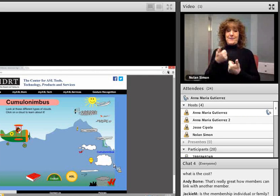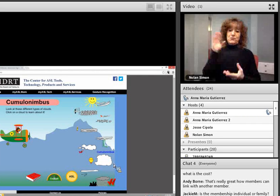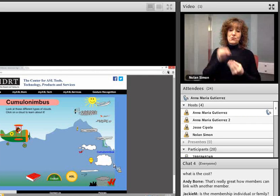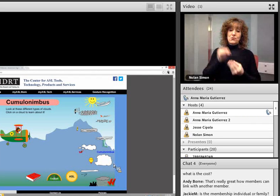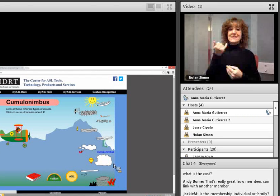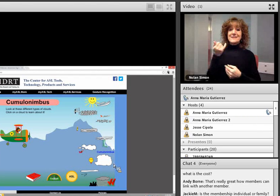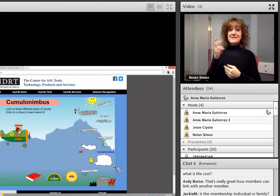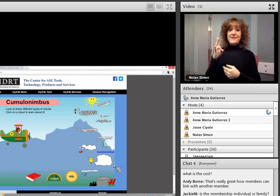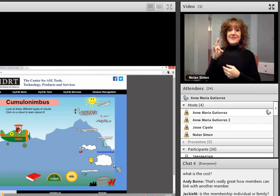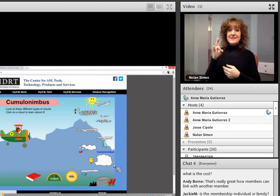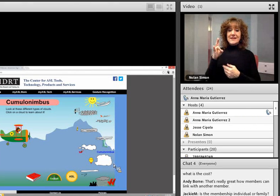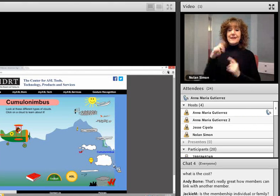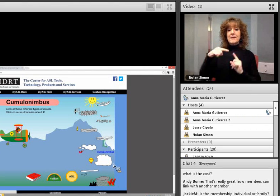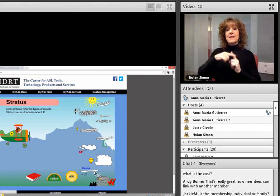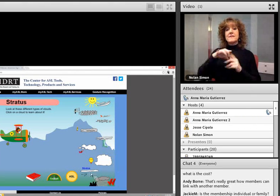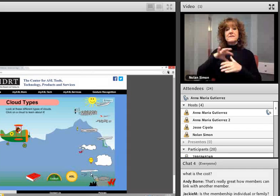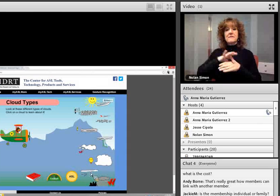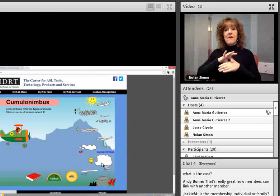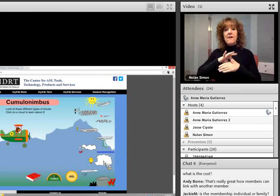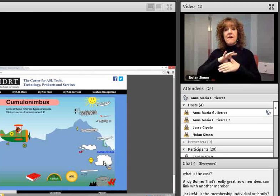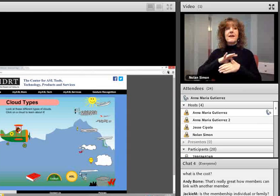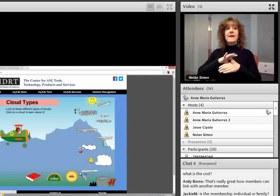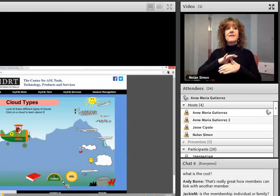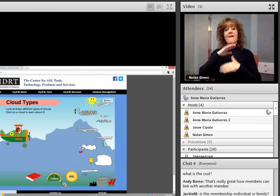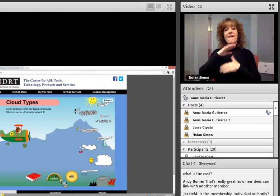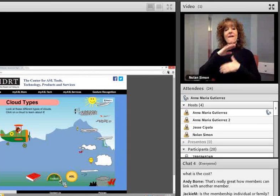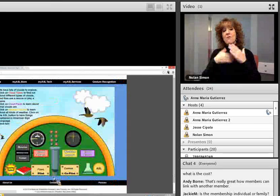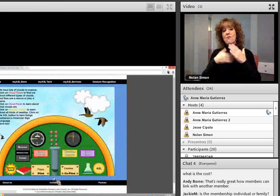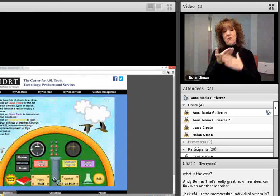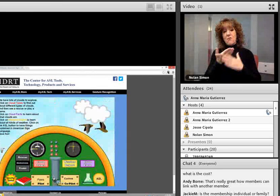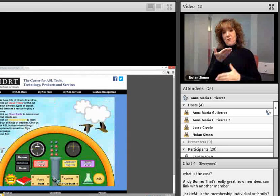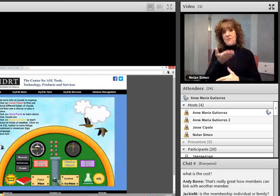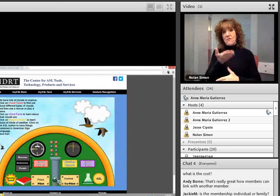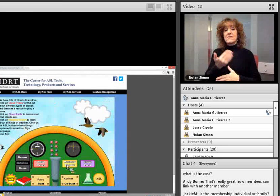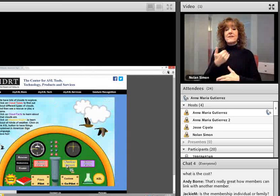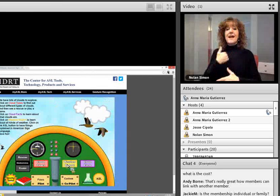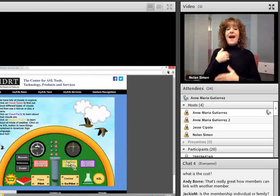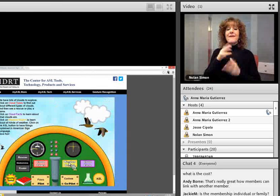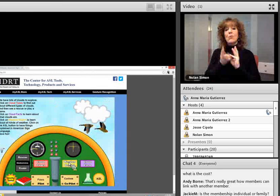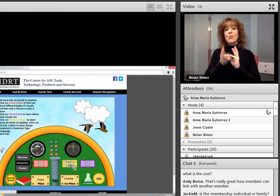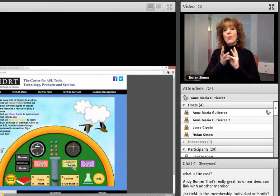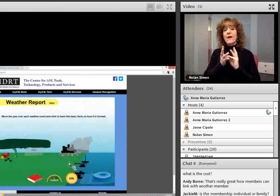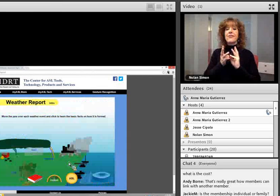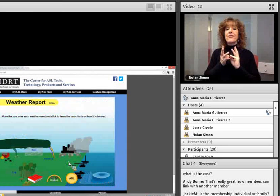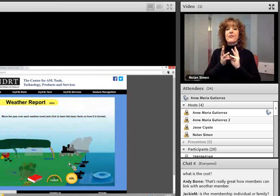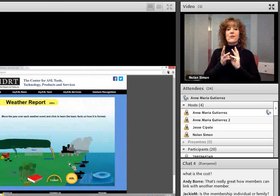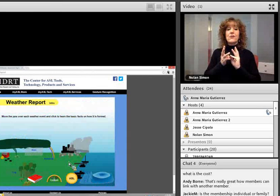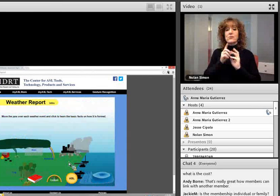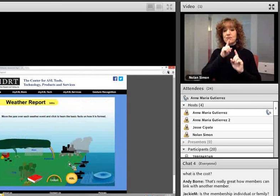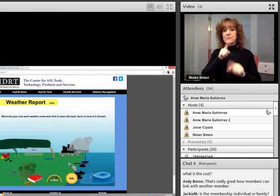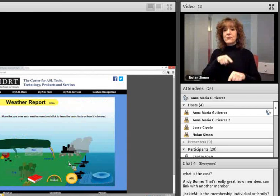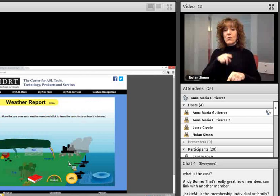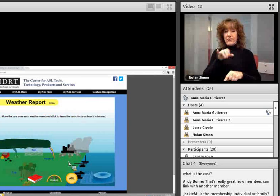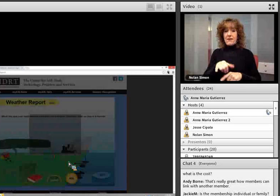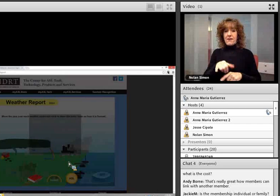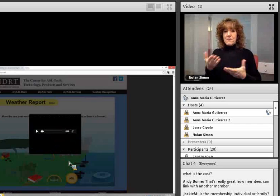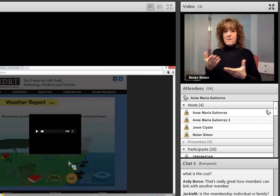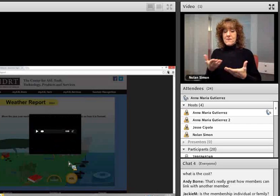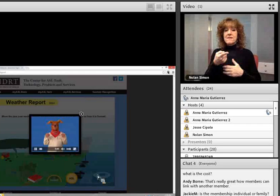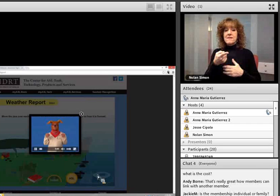in here, as well as content. So you have all of this here. We have a weather report. So in the weather